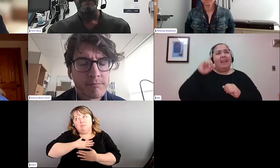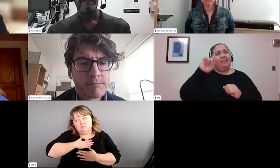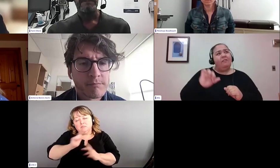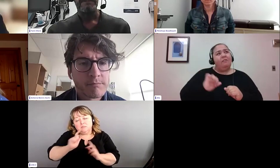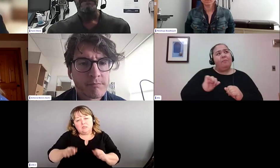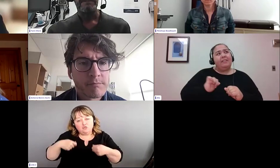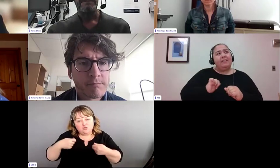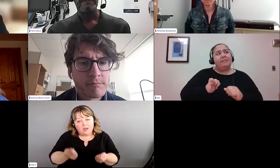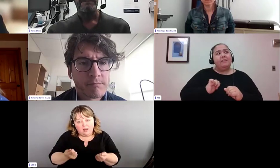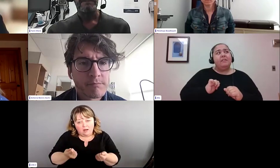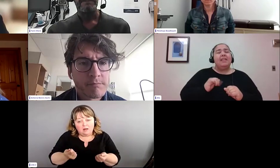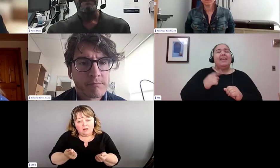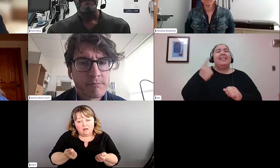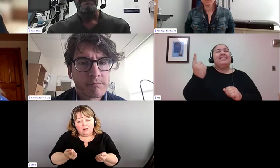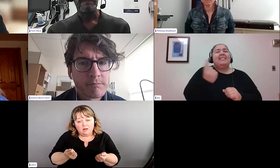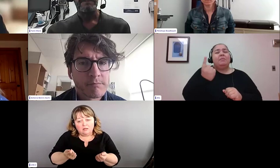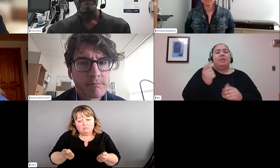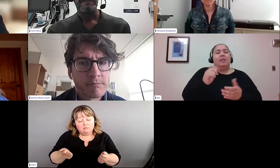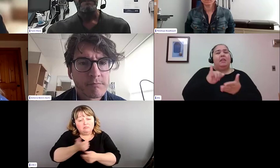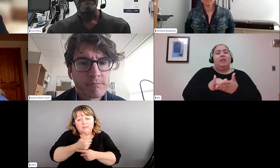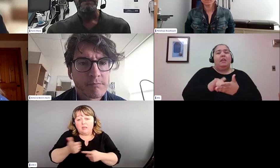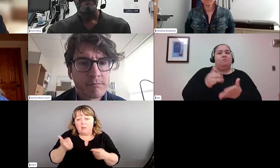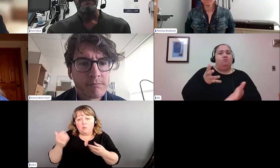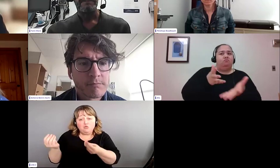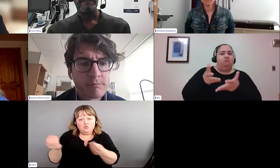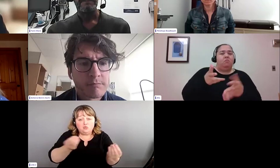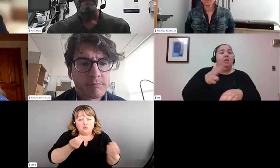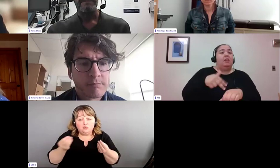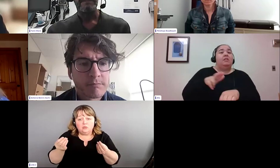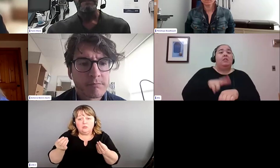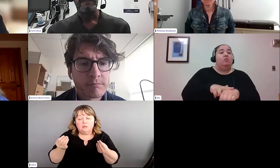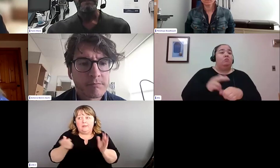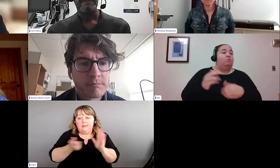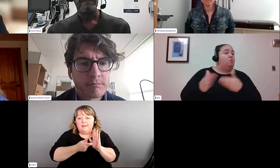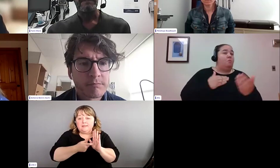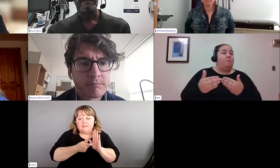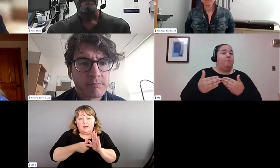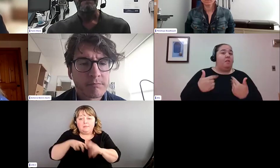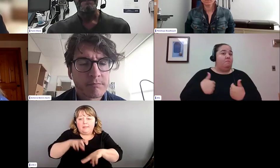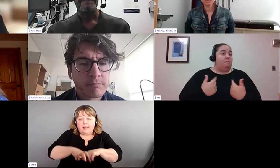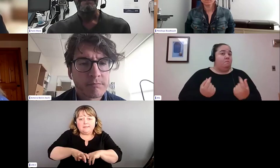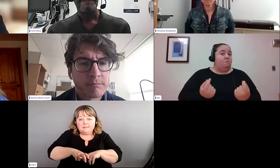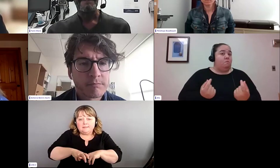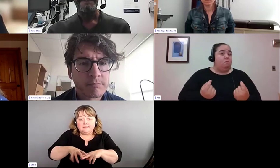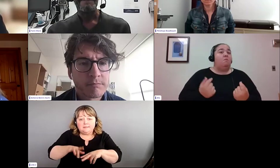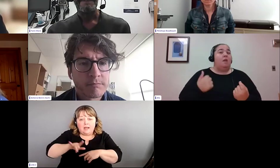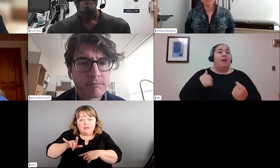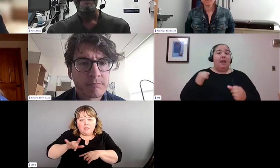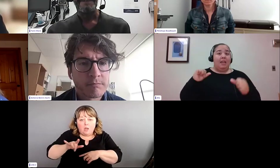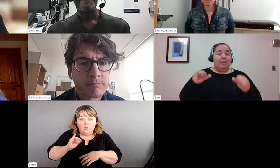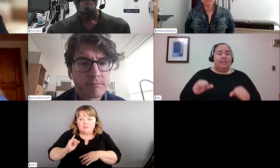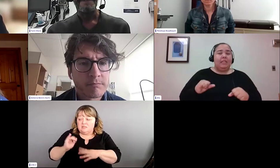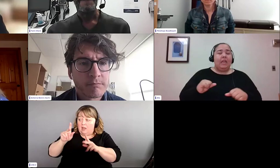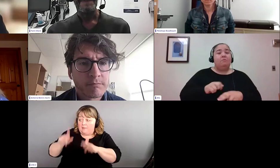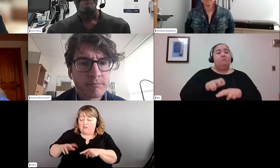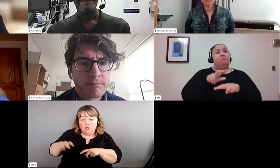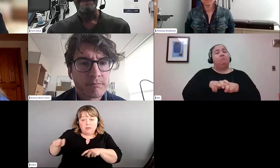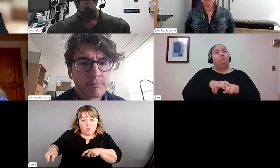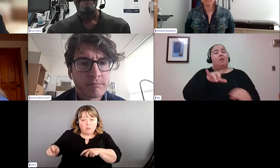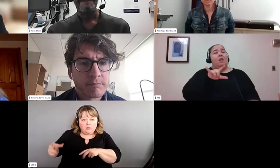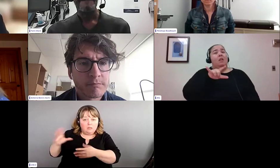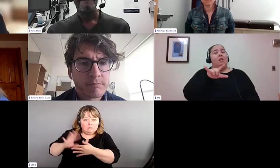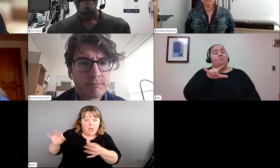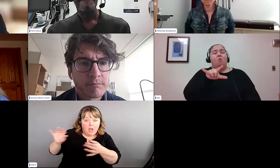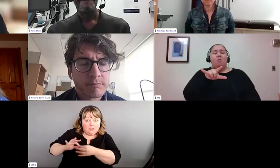it's something that is natural. No matter where I am, I can be sitting in an airplane and automatically